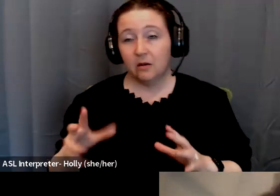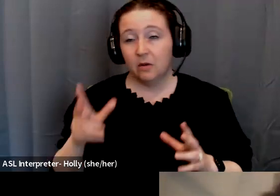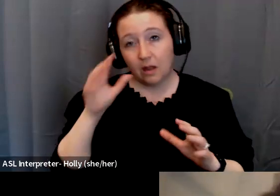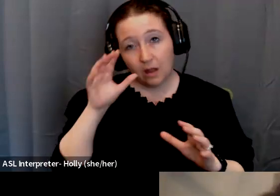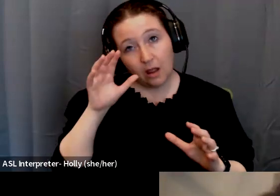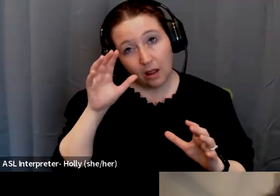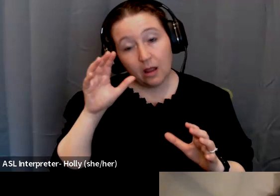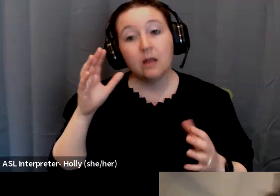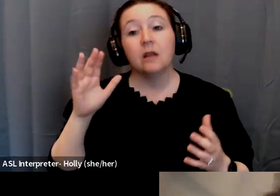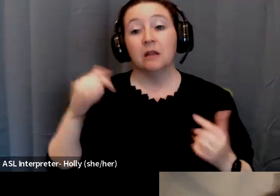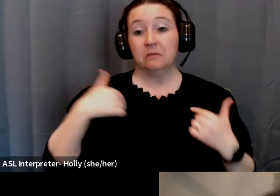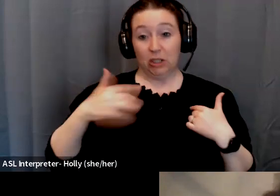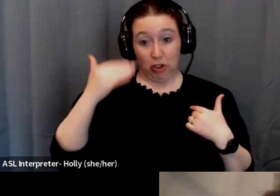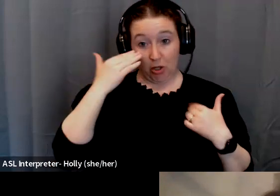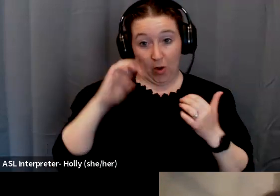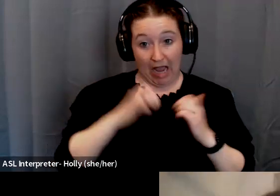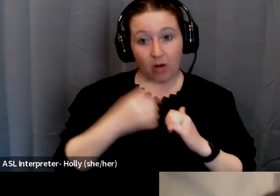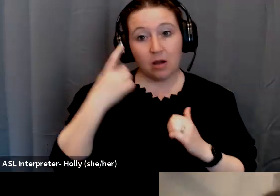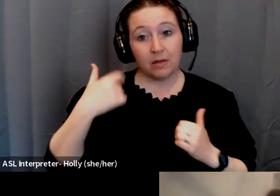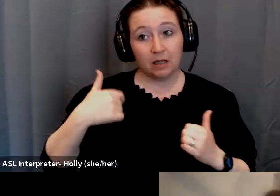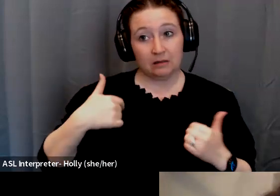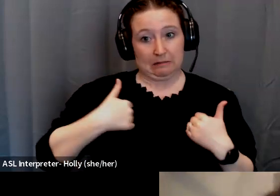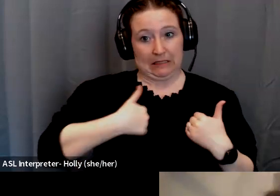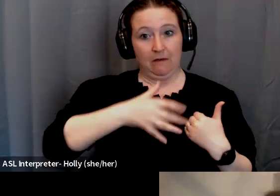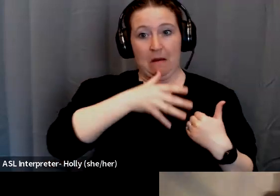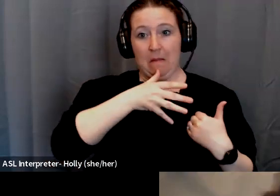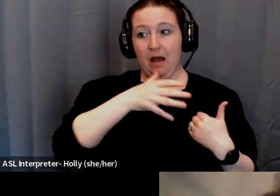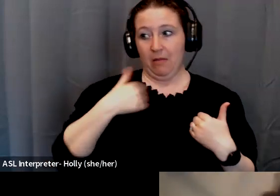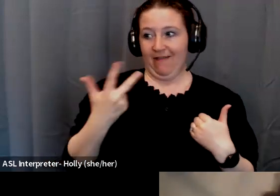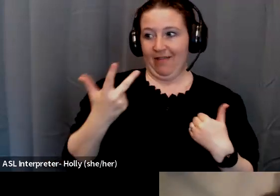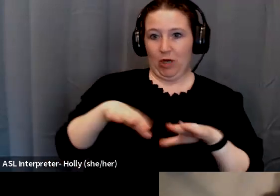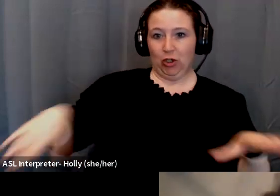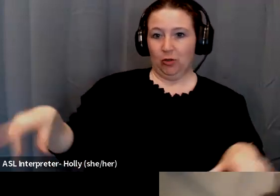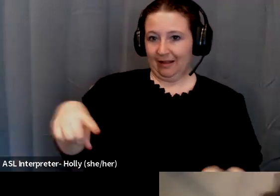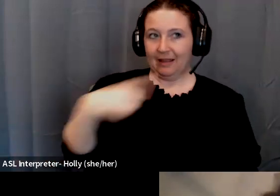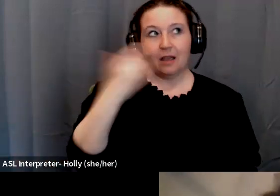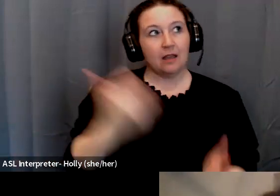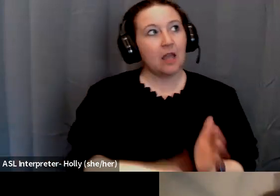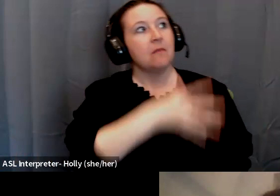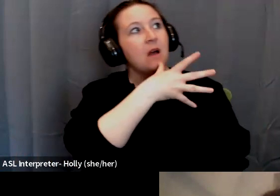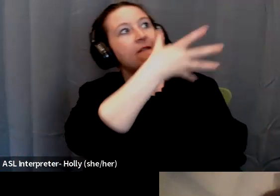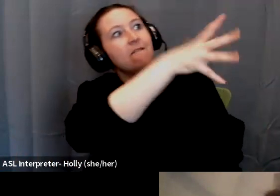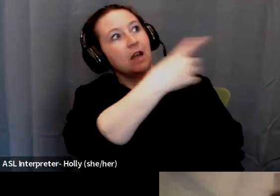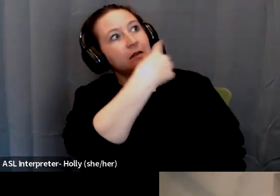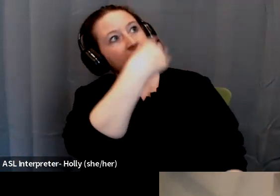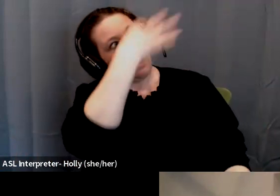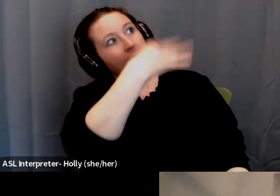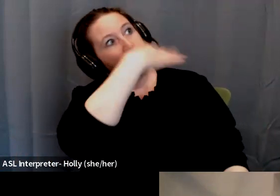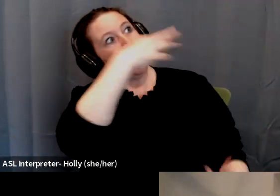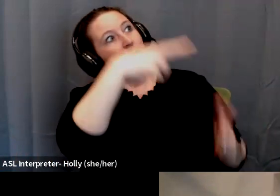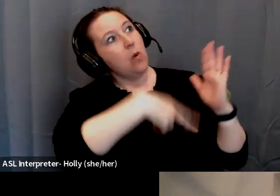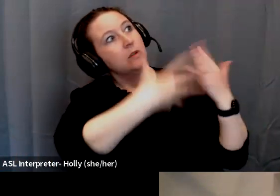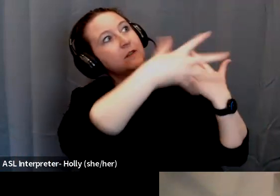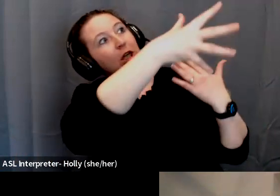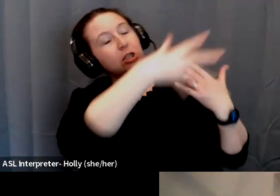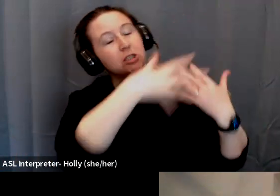parent of 3 children, and I've been told very often that they do not want to just continue to hear me tell them what the rules are. So I'm going